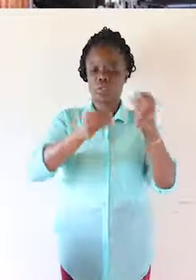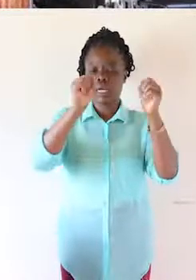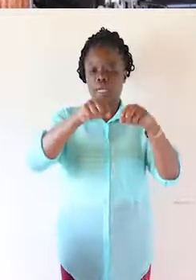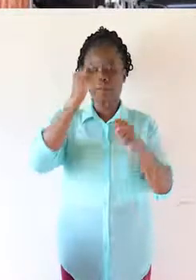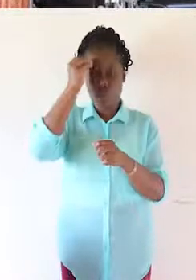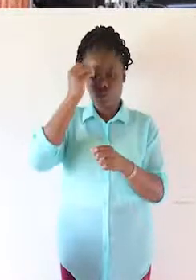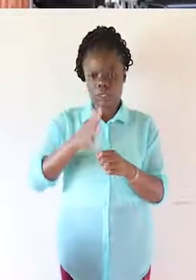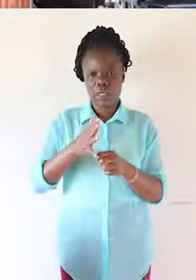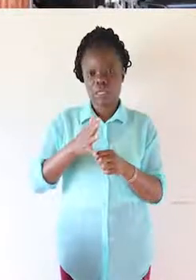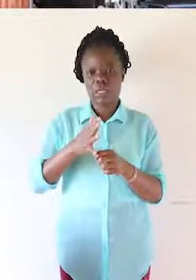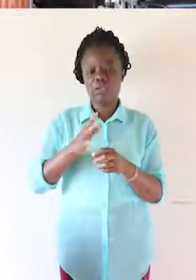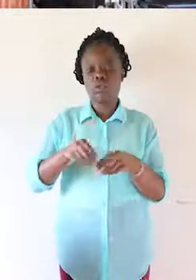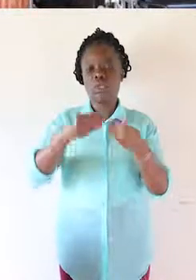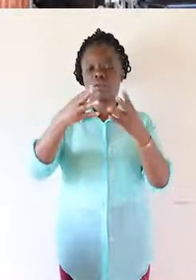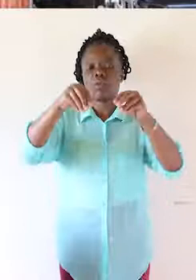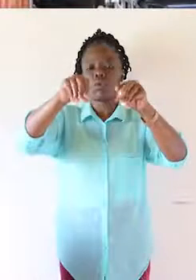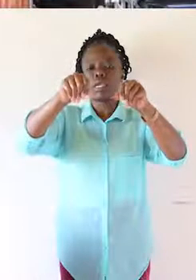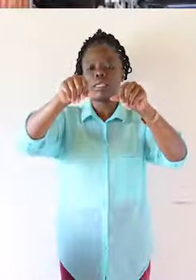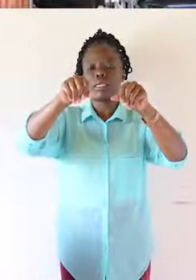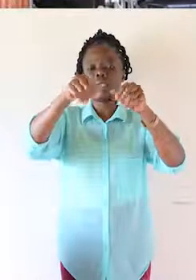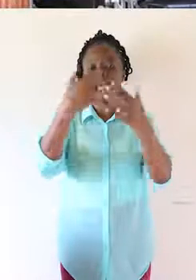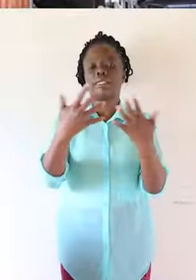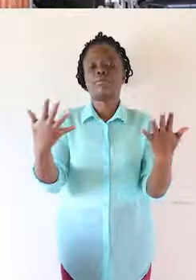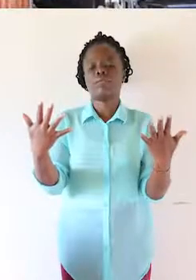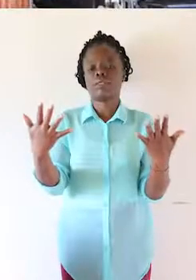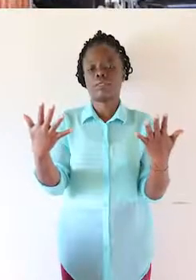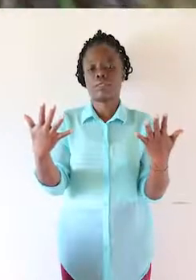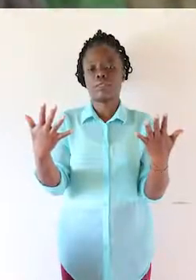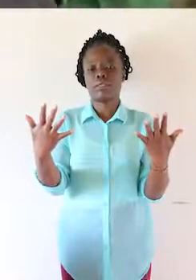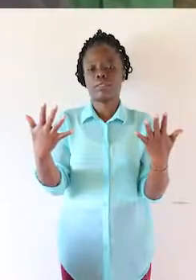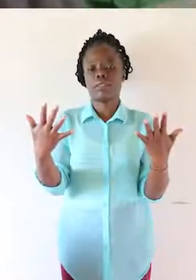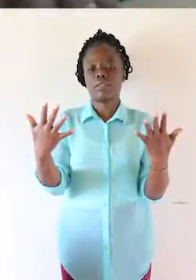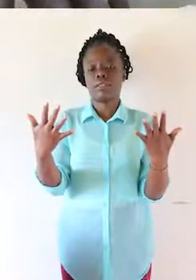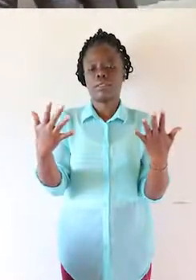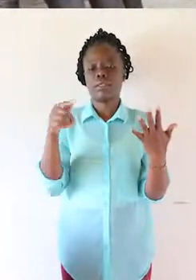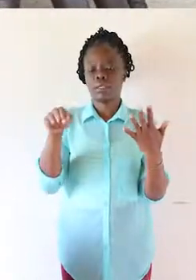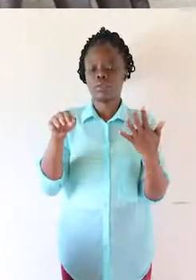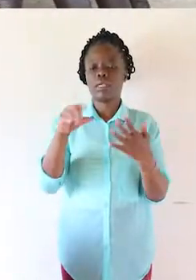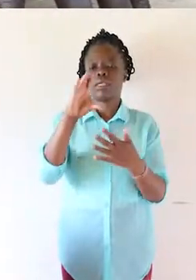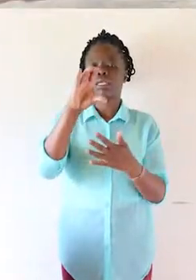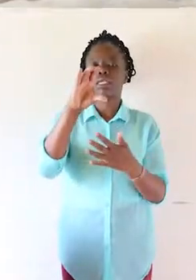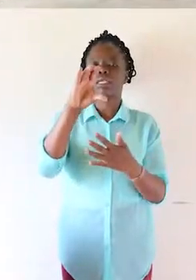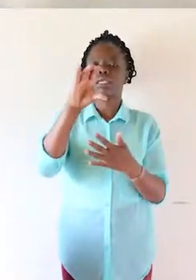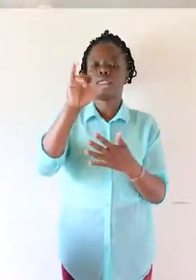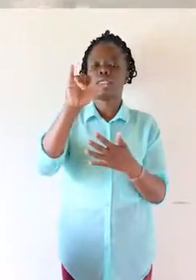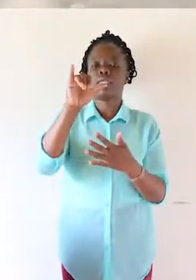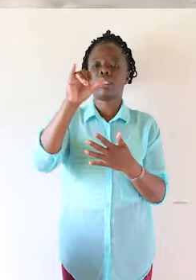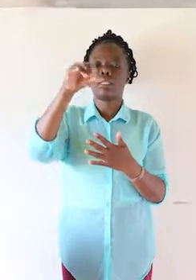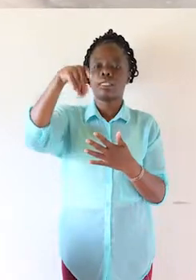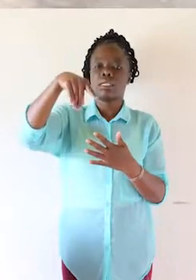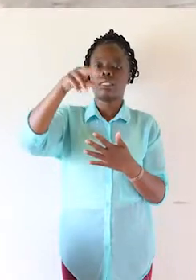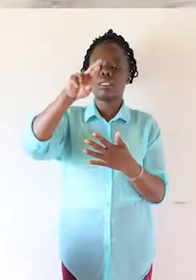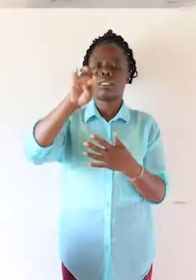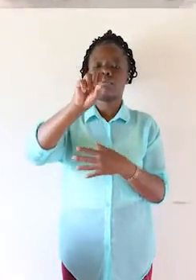materials enable the learner to produce the quality items. This one here is cypress. The